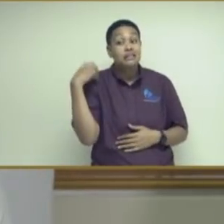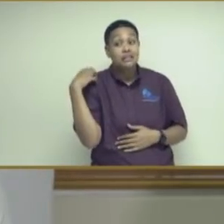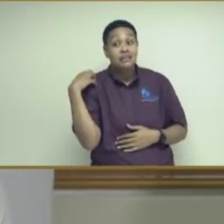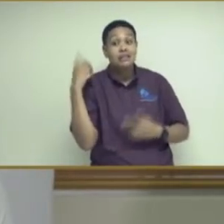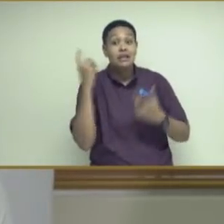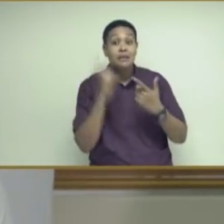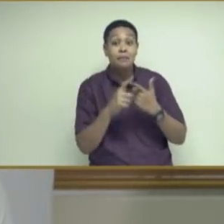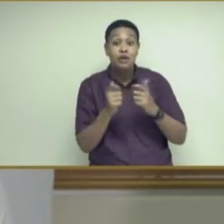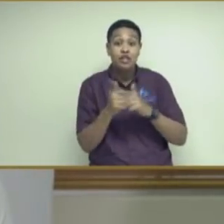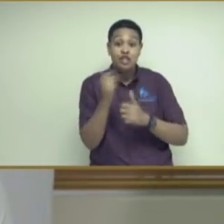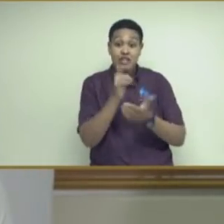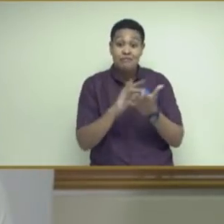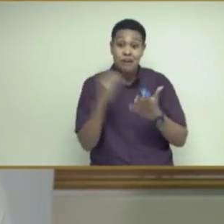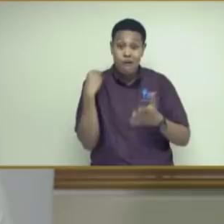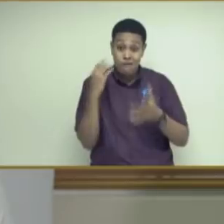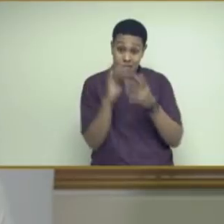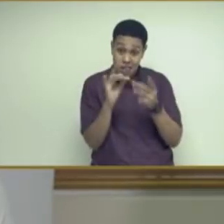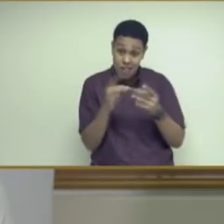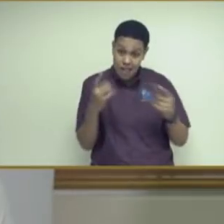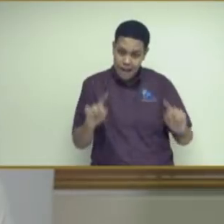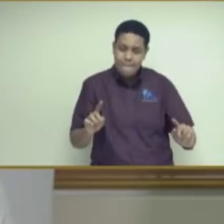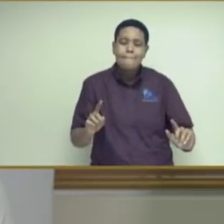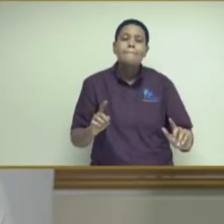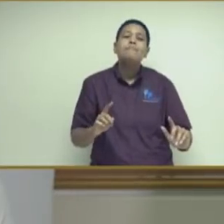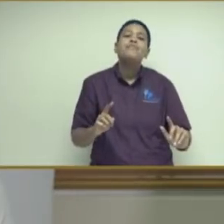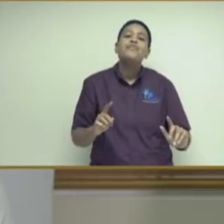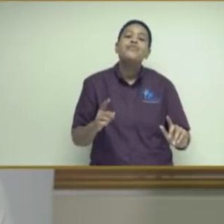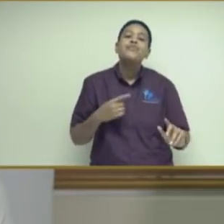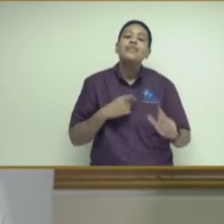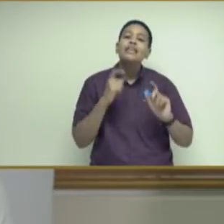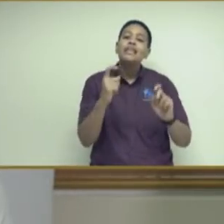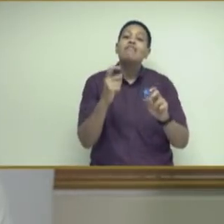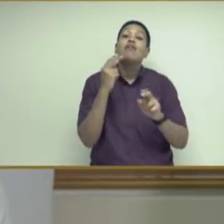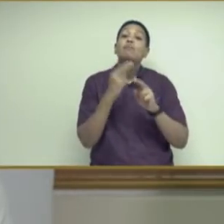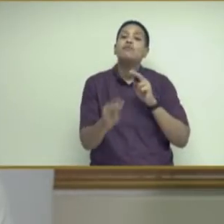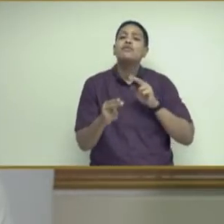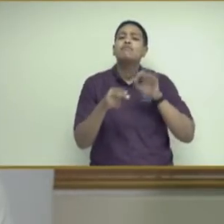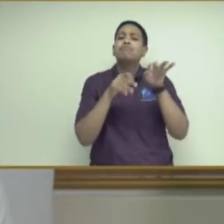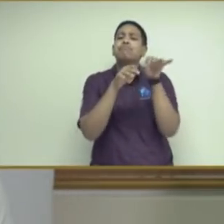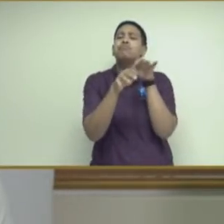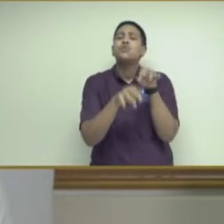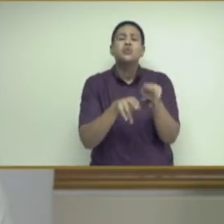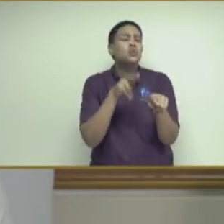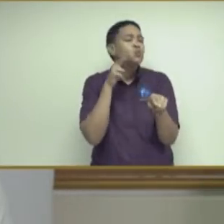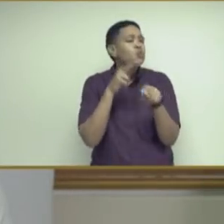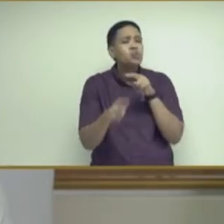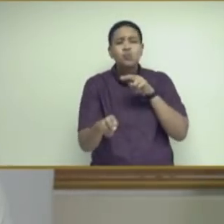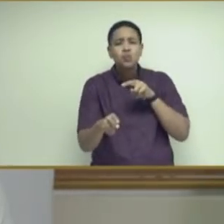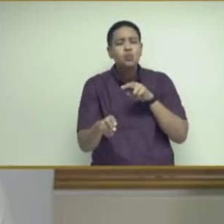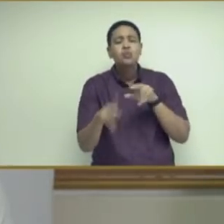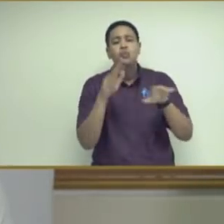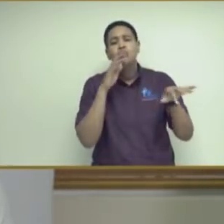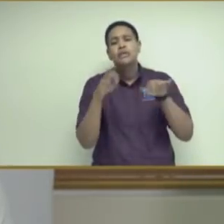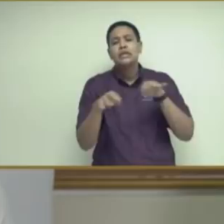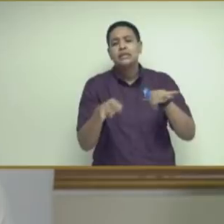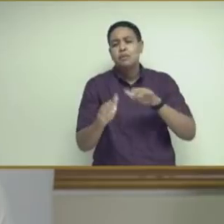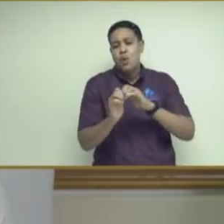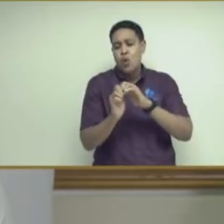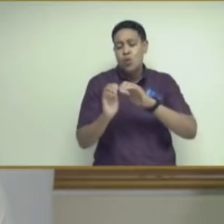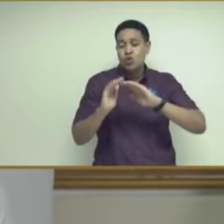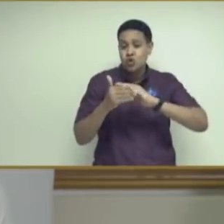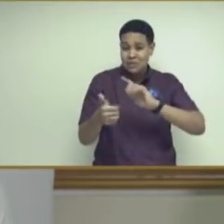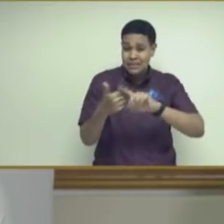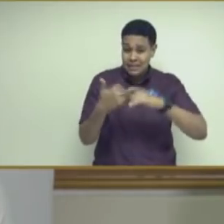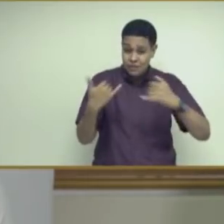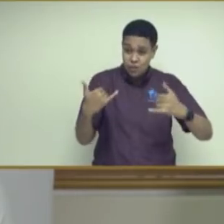Officer. And we will also give a very brief overview on how Jamaica